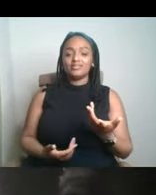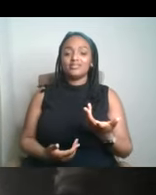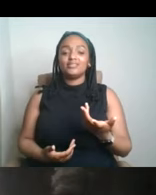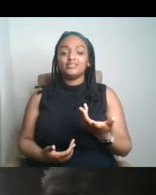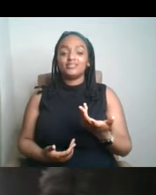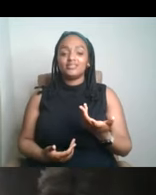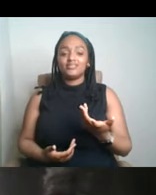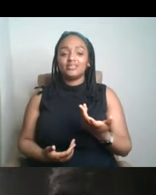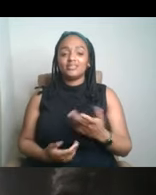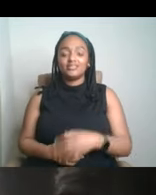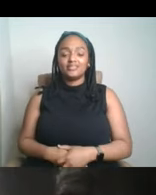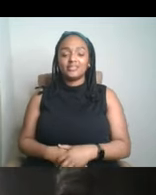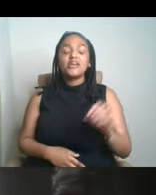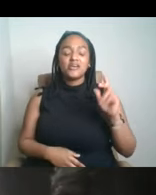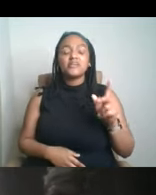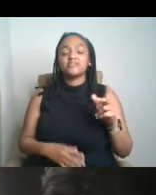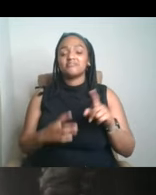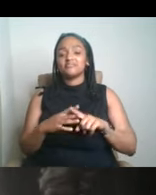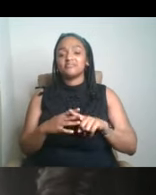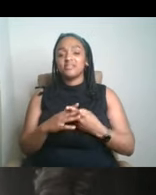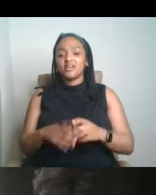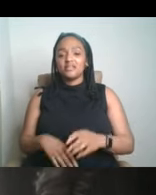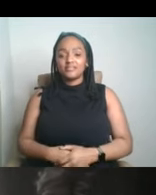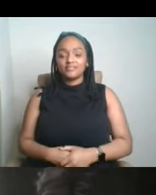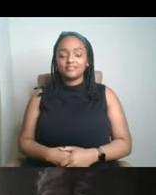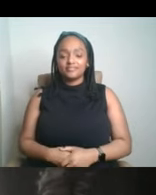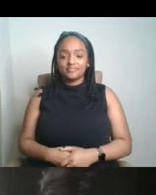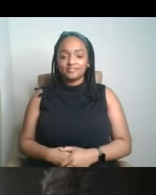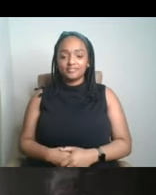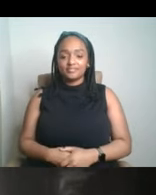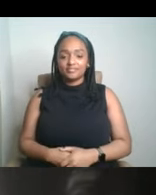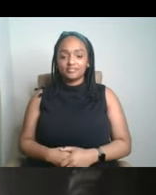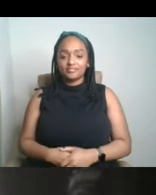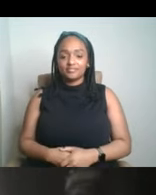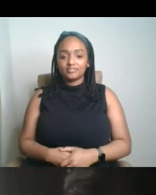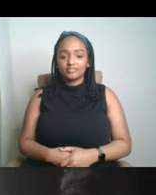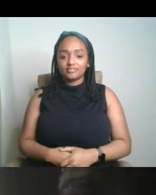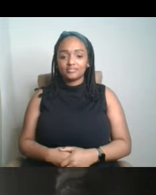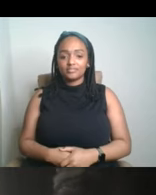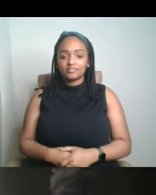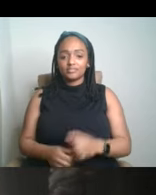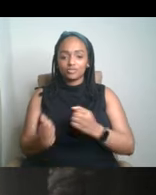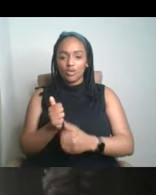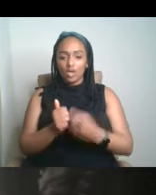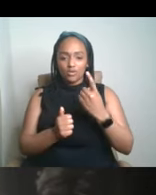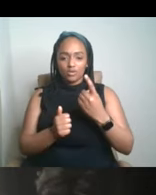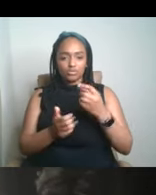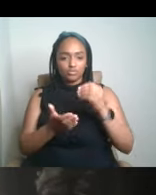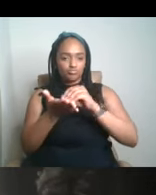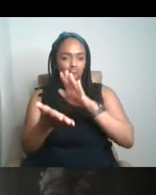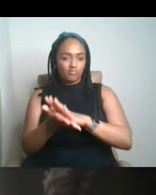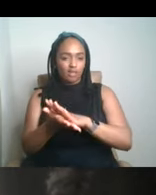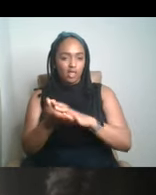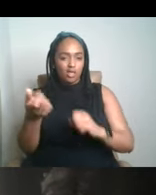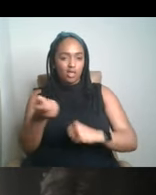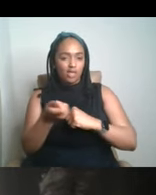memory is like, okay. But I guess like, I don't know. Okay, I guess everybody should just write an affirmation like